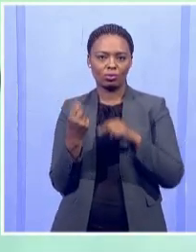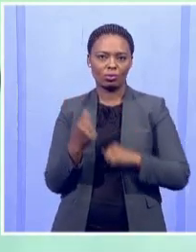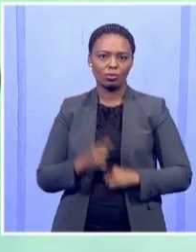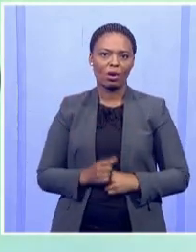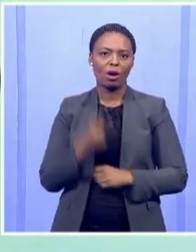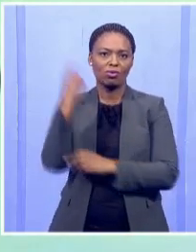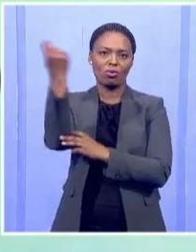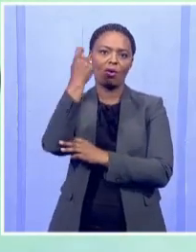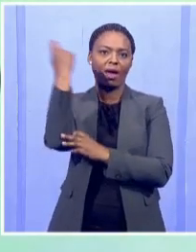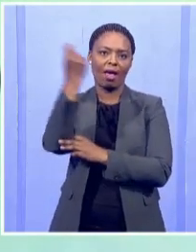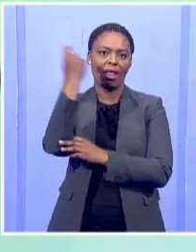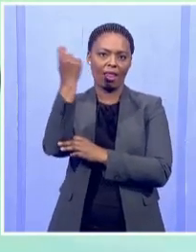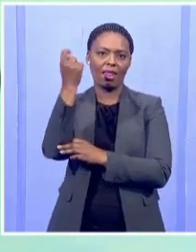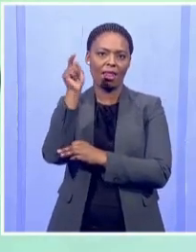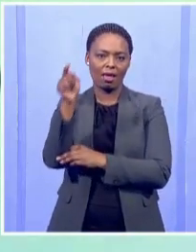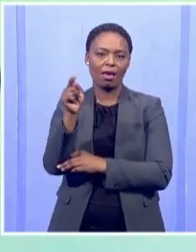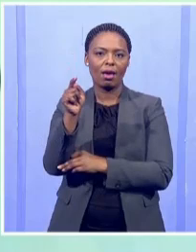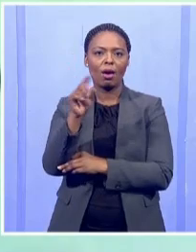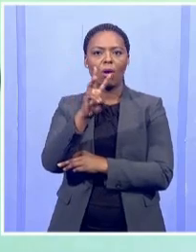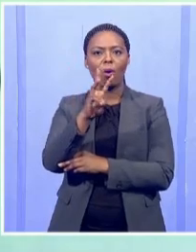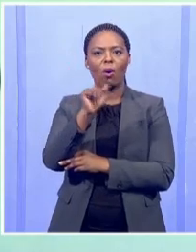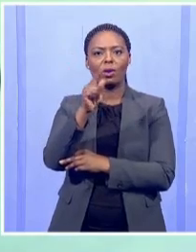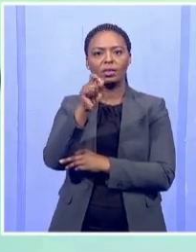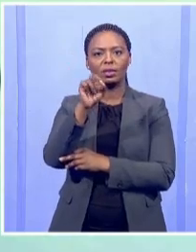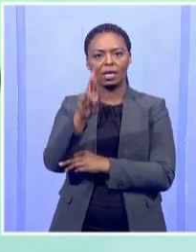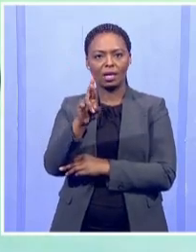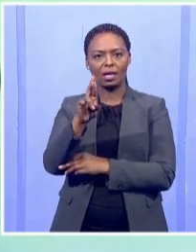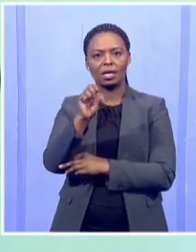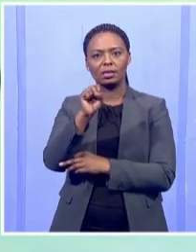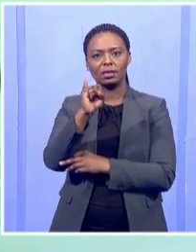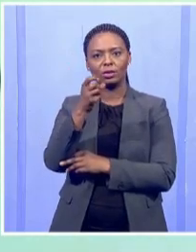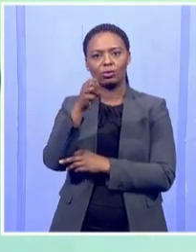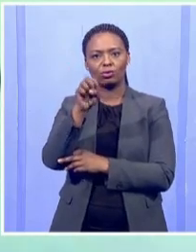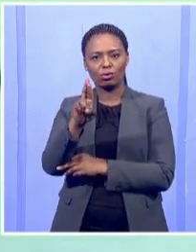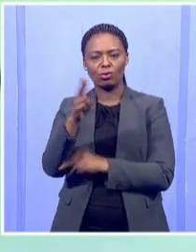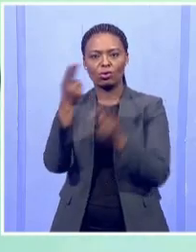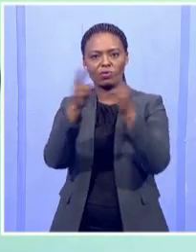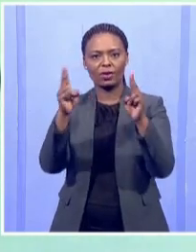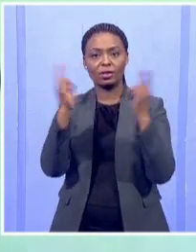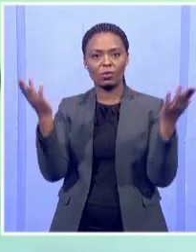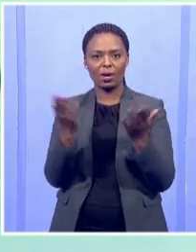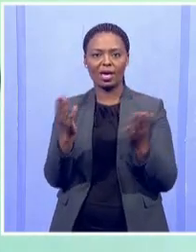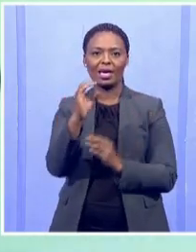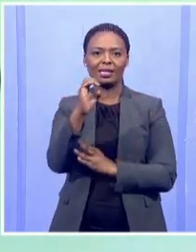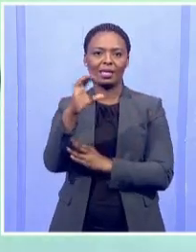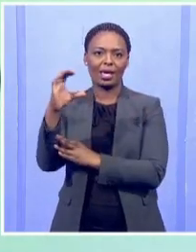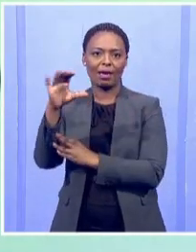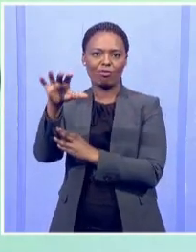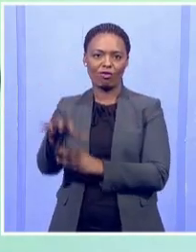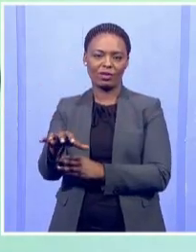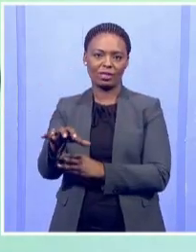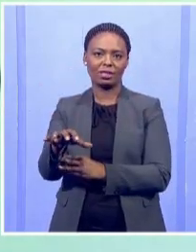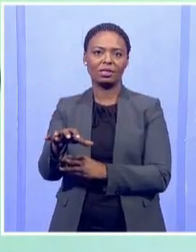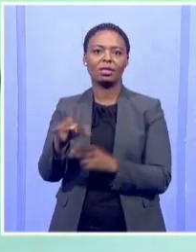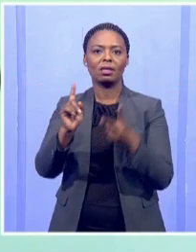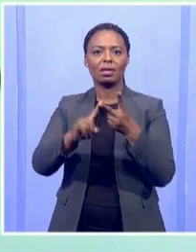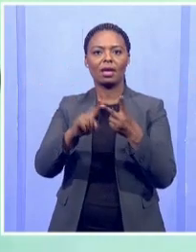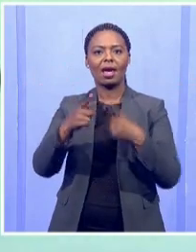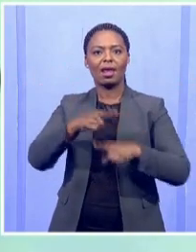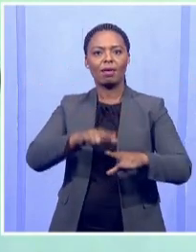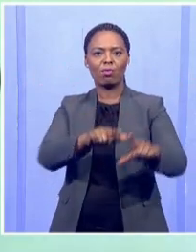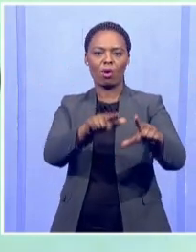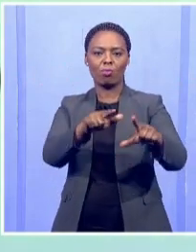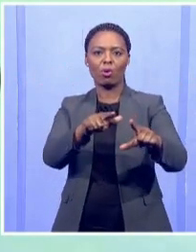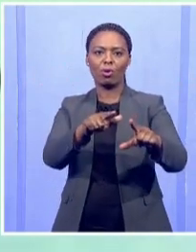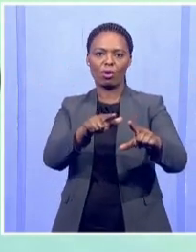rural. That is the Walter Sisulu University in the Eastern Cape, and also the Limpopo University.